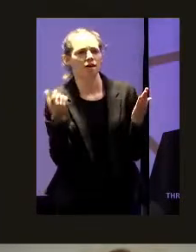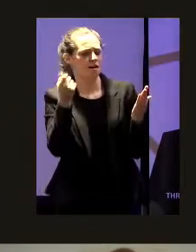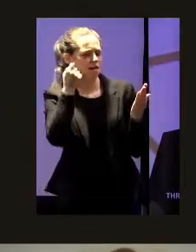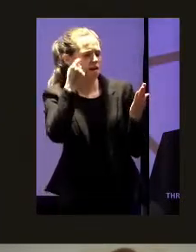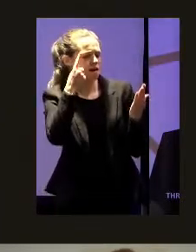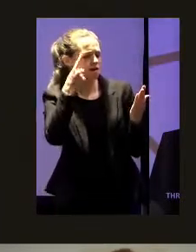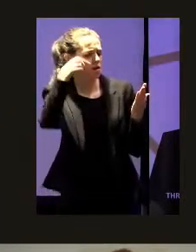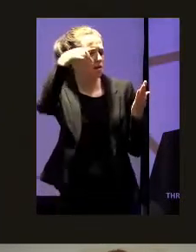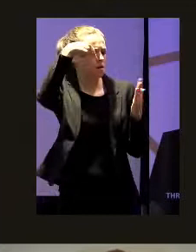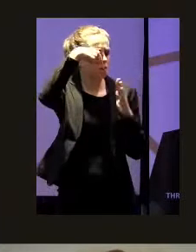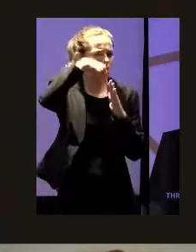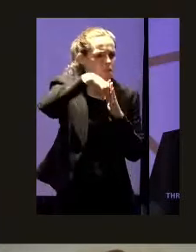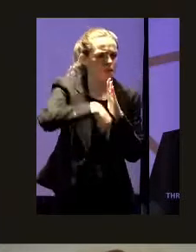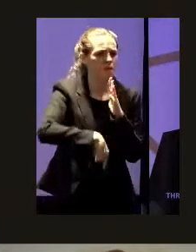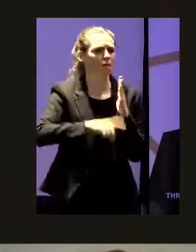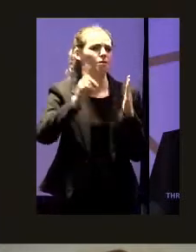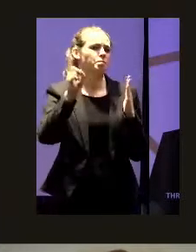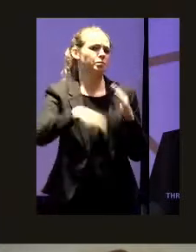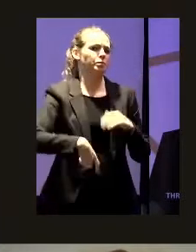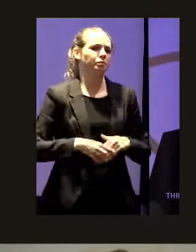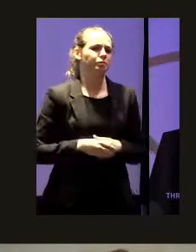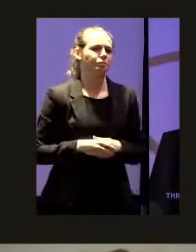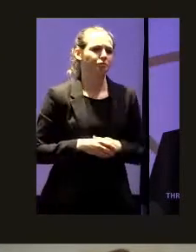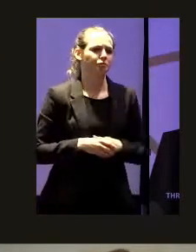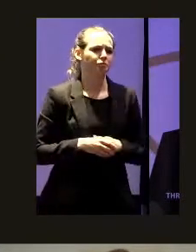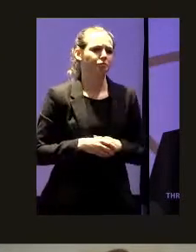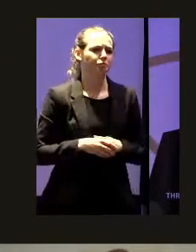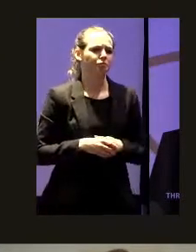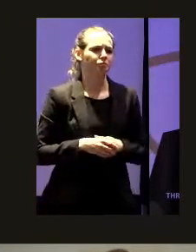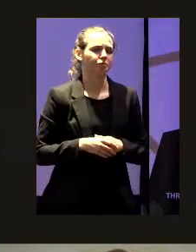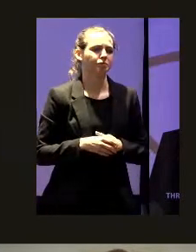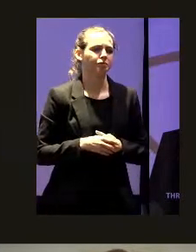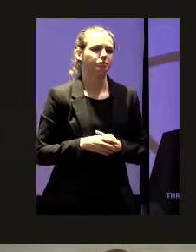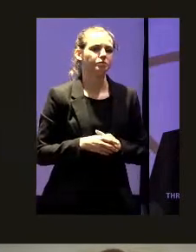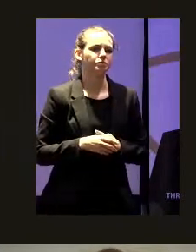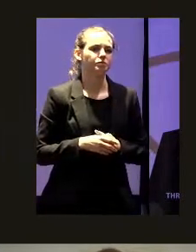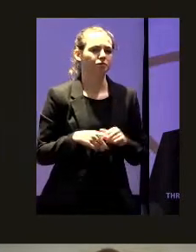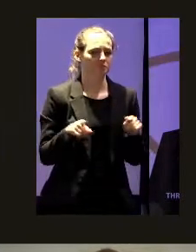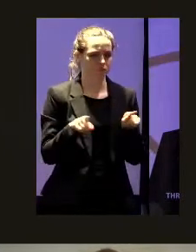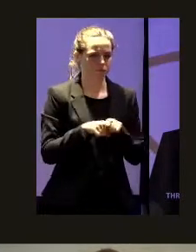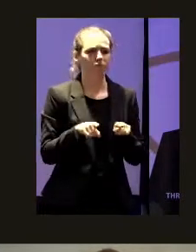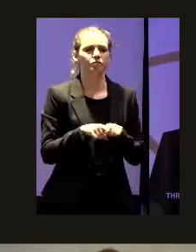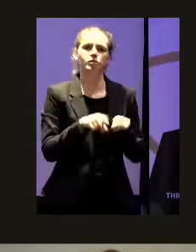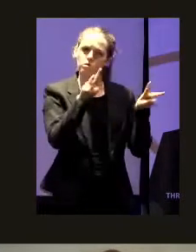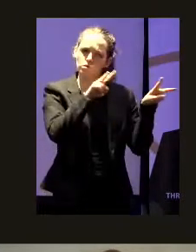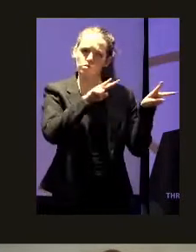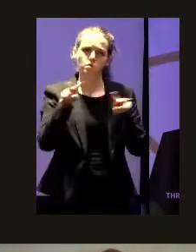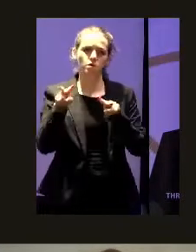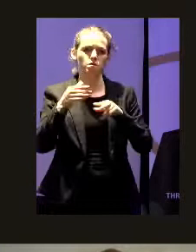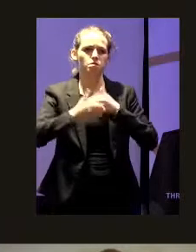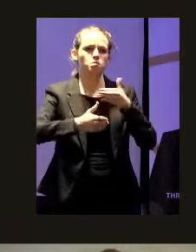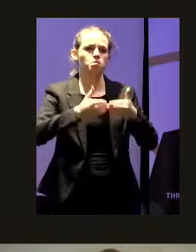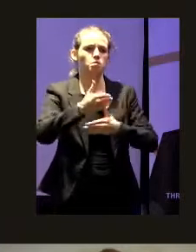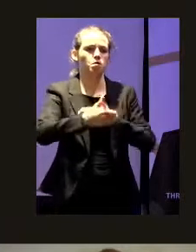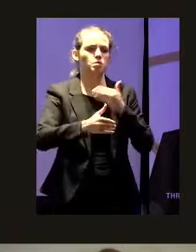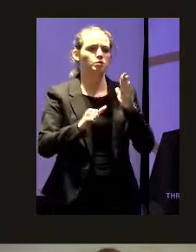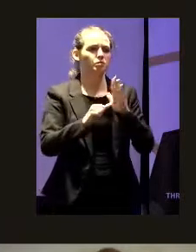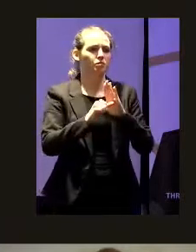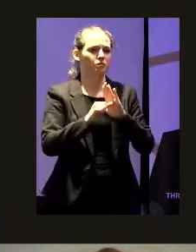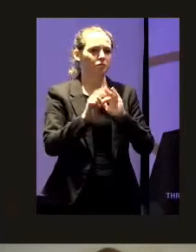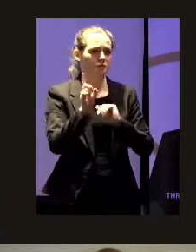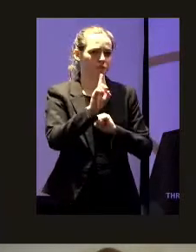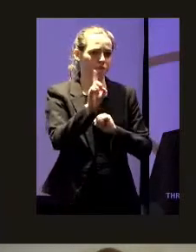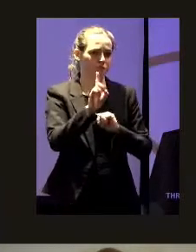of the things that we seek to do in that review process is to